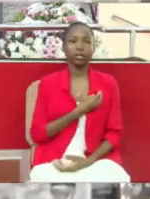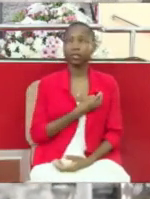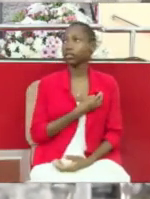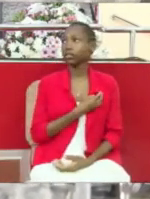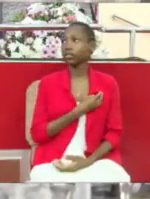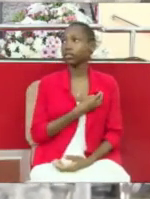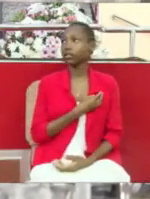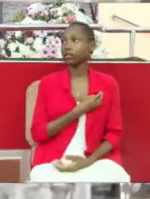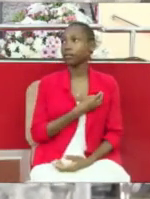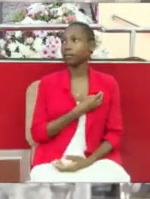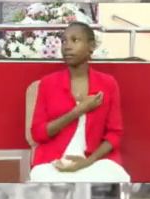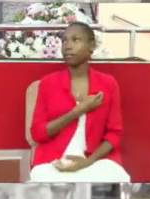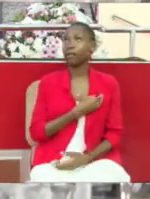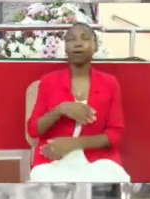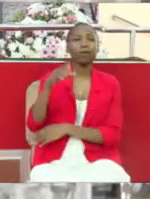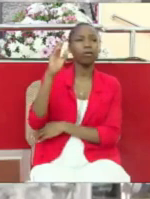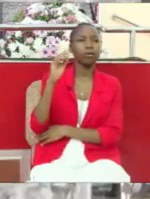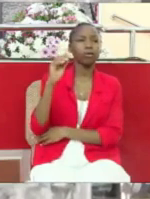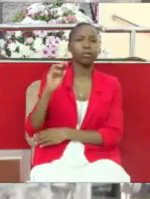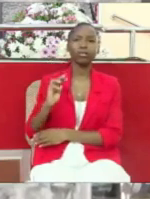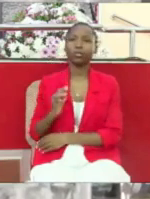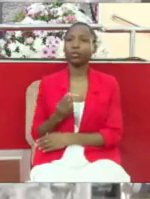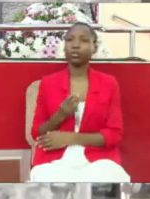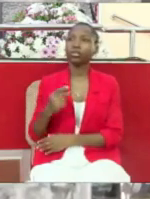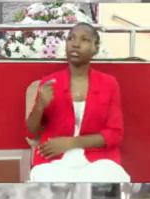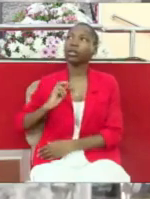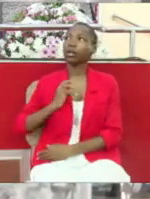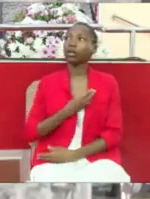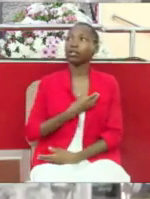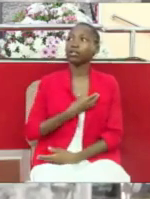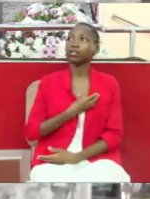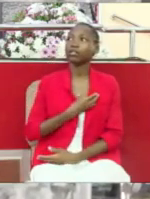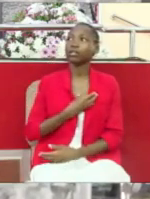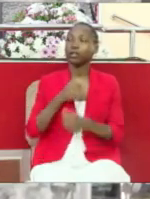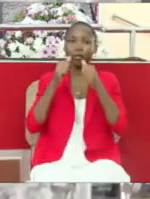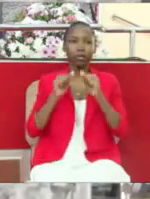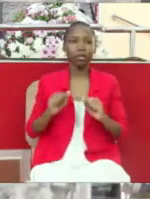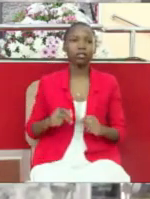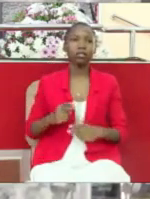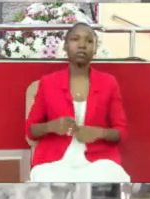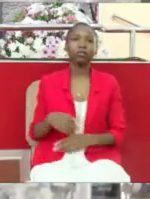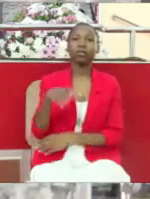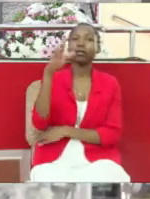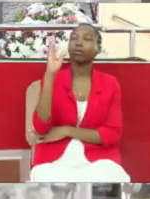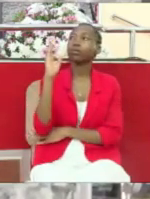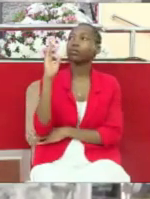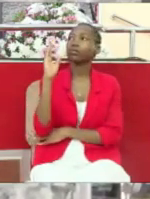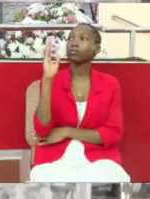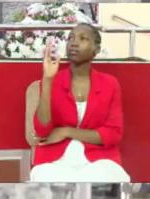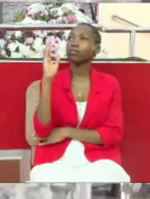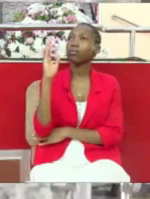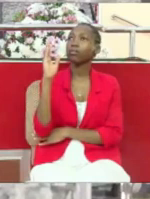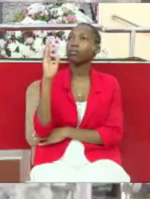has to be broken. Lakini lazima tunyenyekee. Blessed be the name of the Lord. Amen. So we think of horses as being the animals